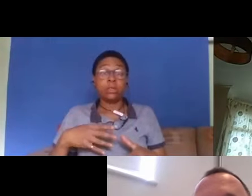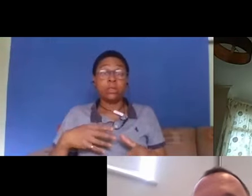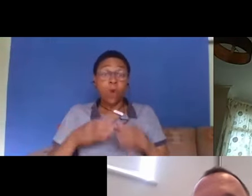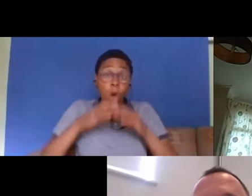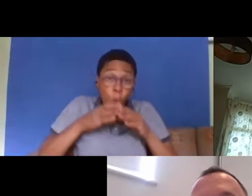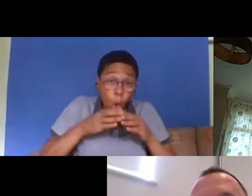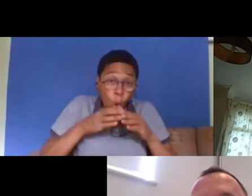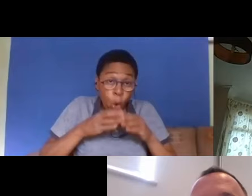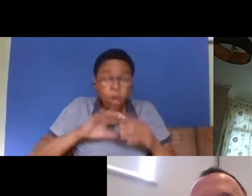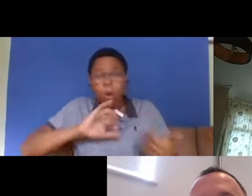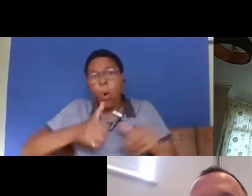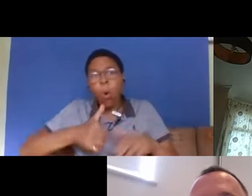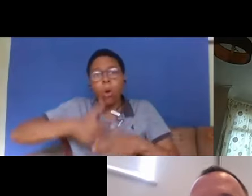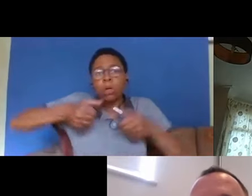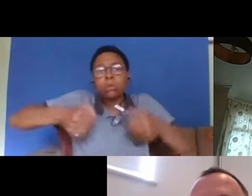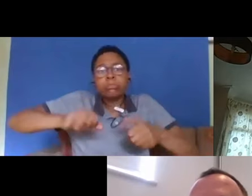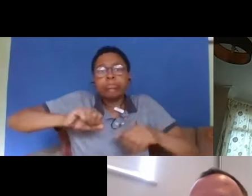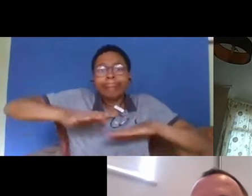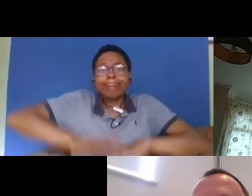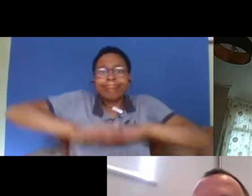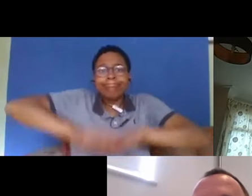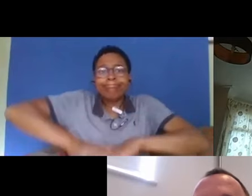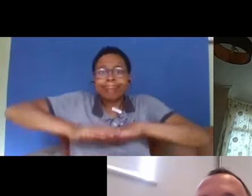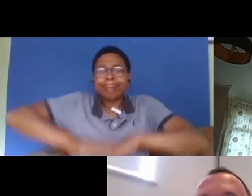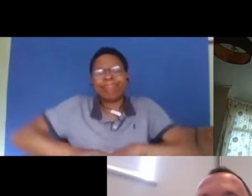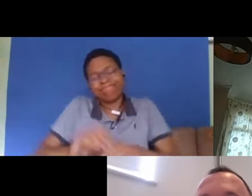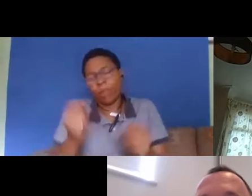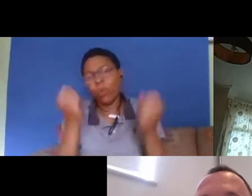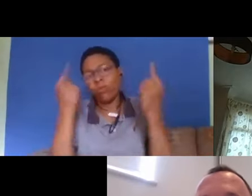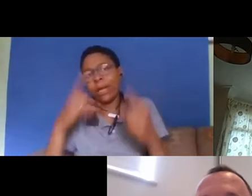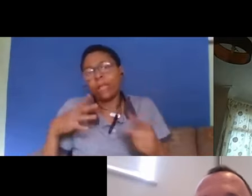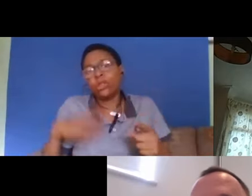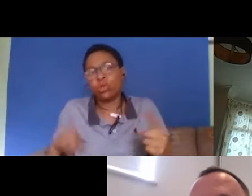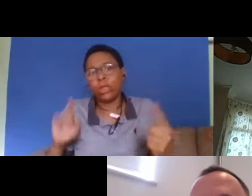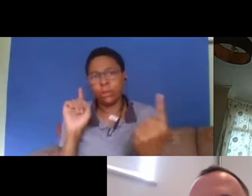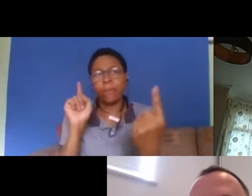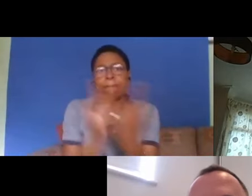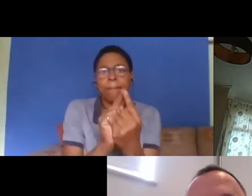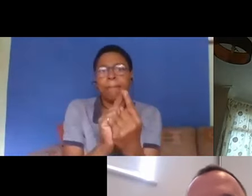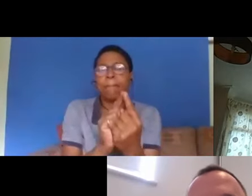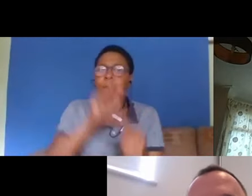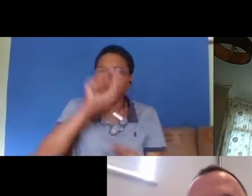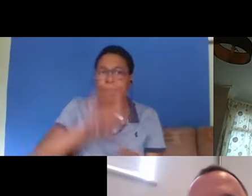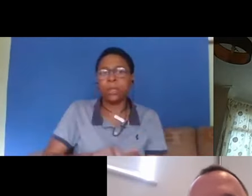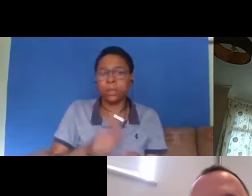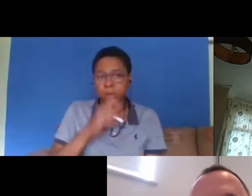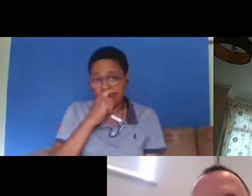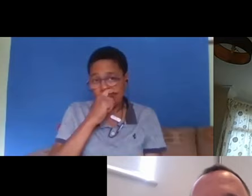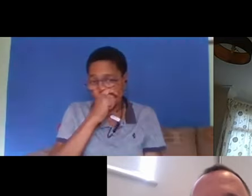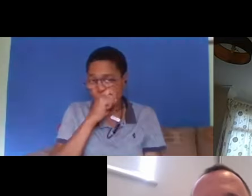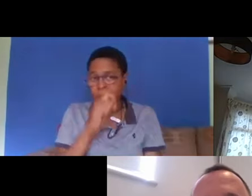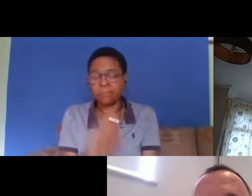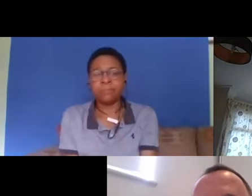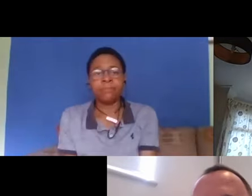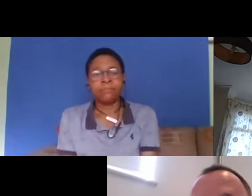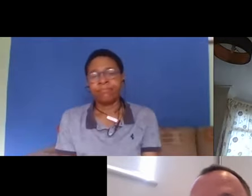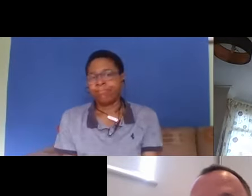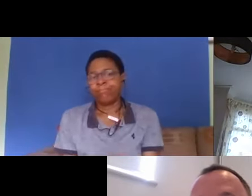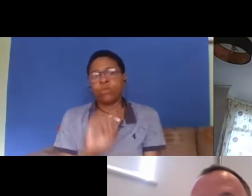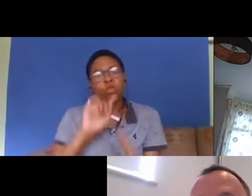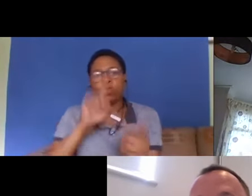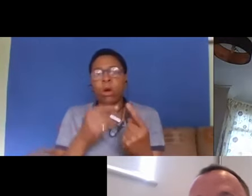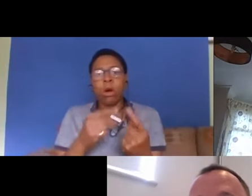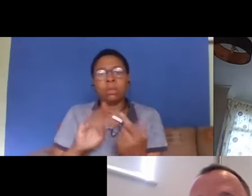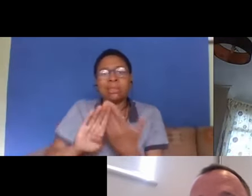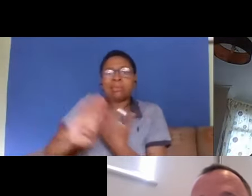it's recognised that when there's an accident or something similar, that social distancing does not need